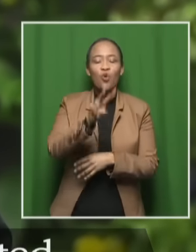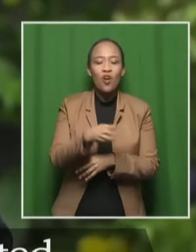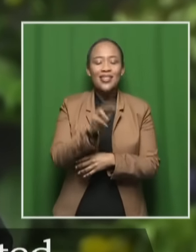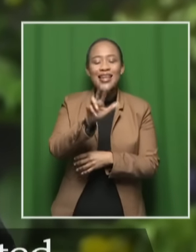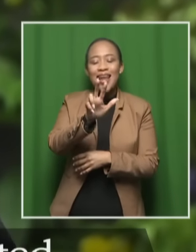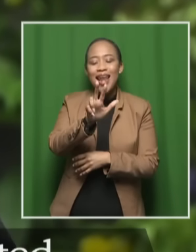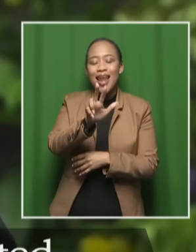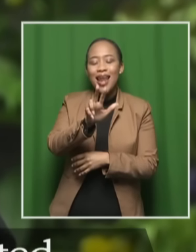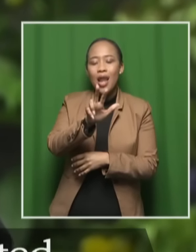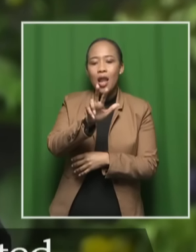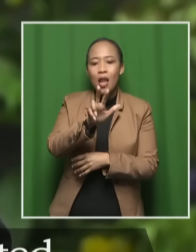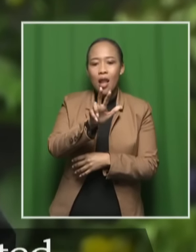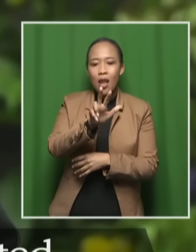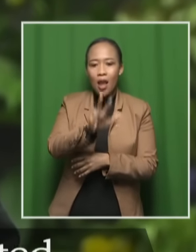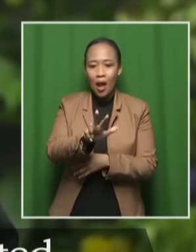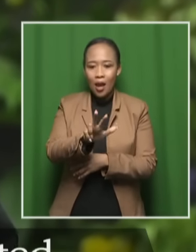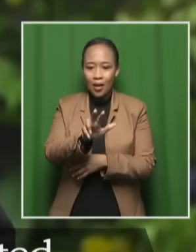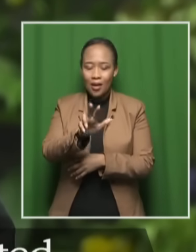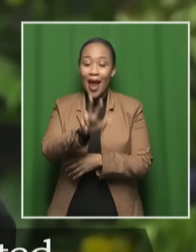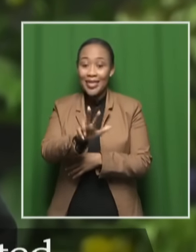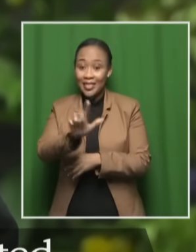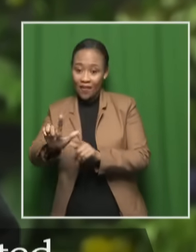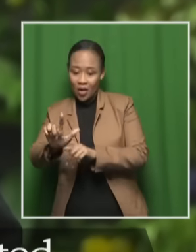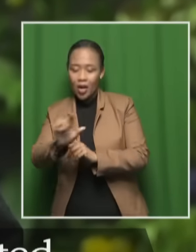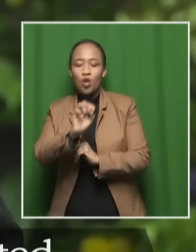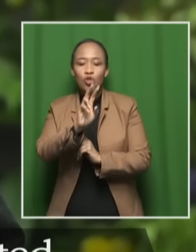voting districts in Gauteng. As of right now,